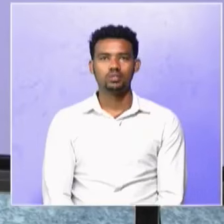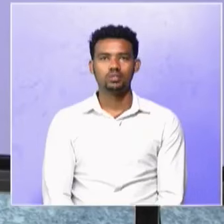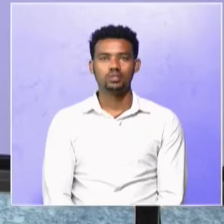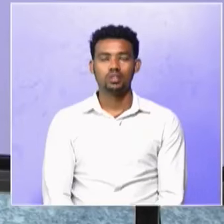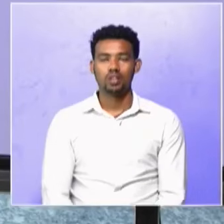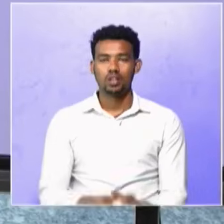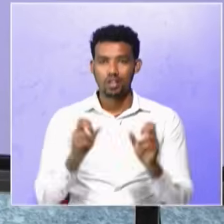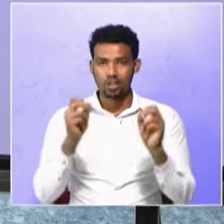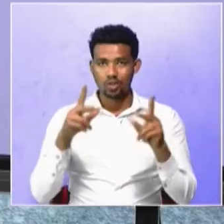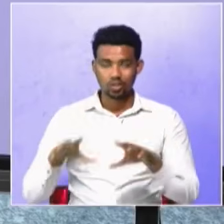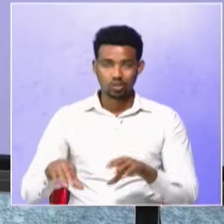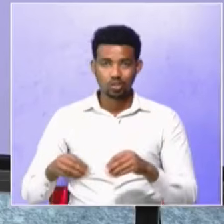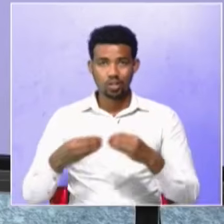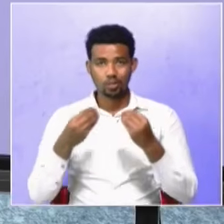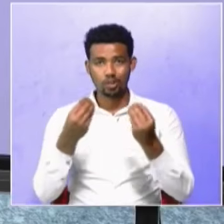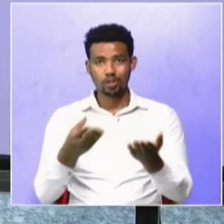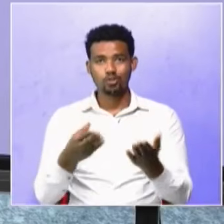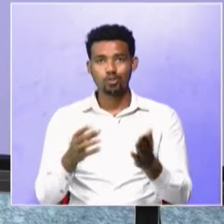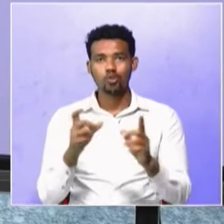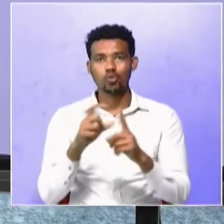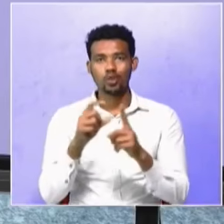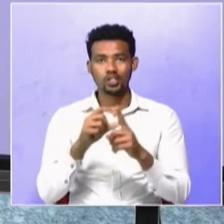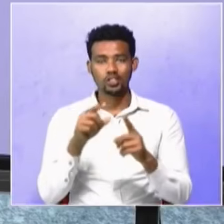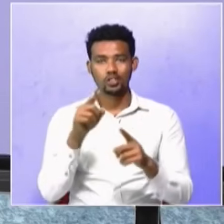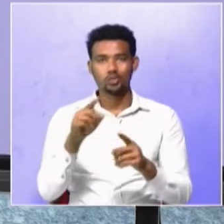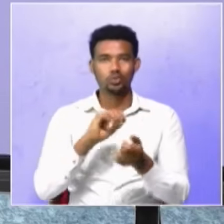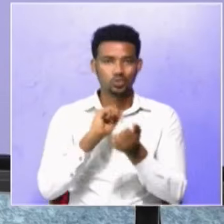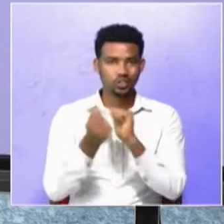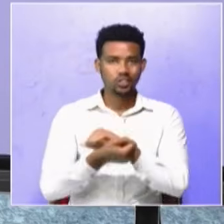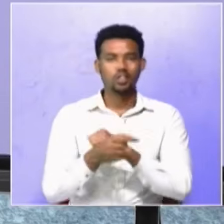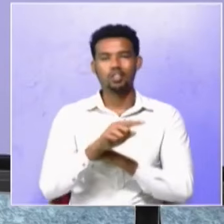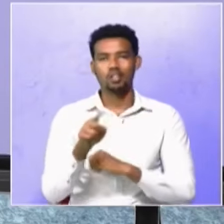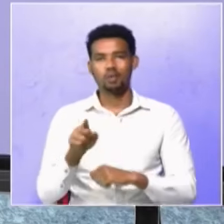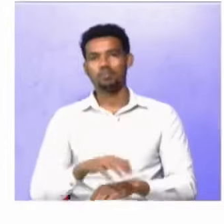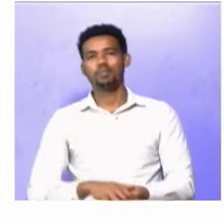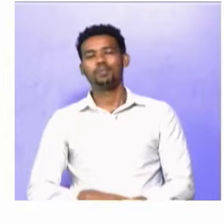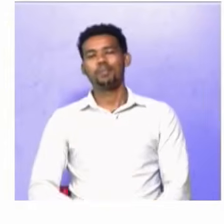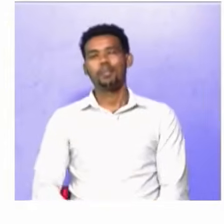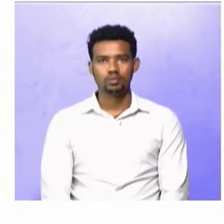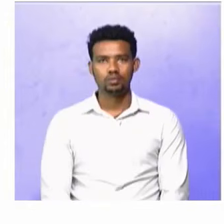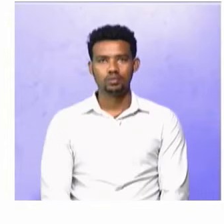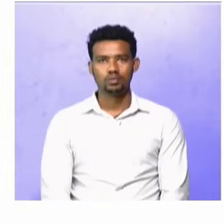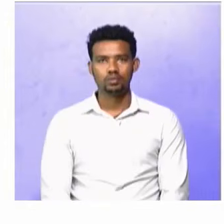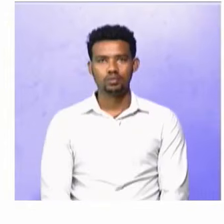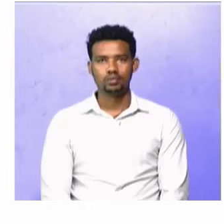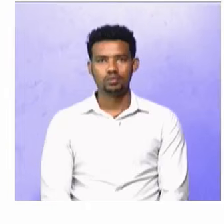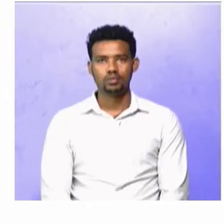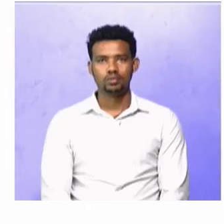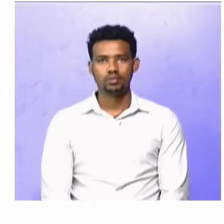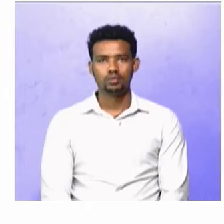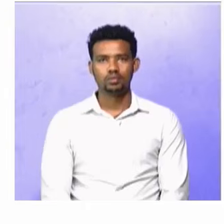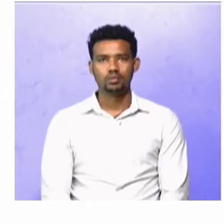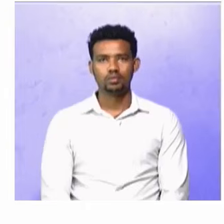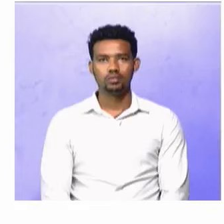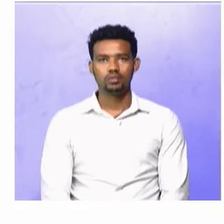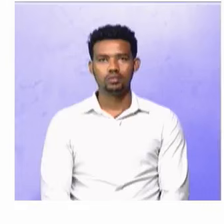So students, let me give you words and you are going to change them. So here is adjective.